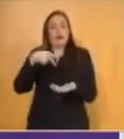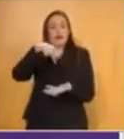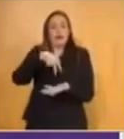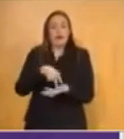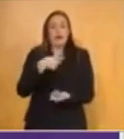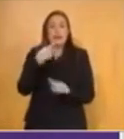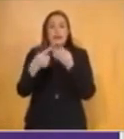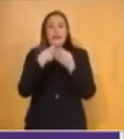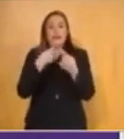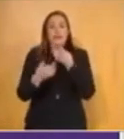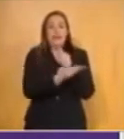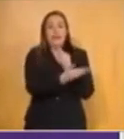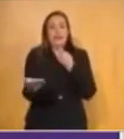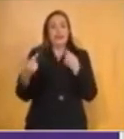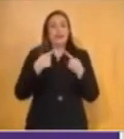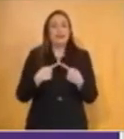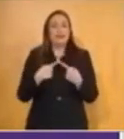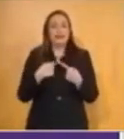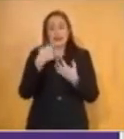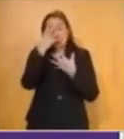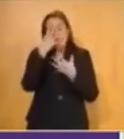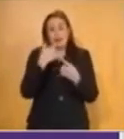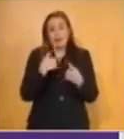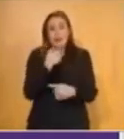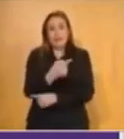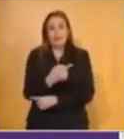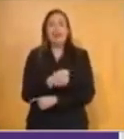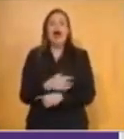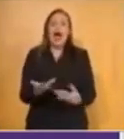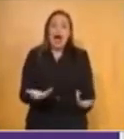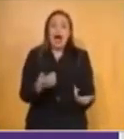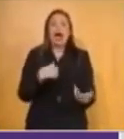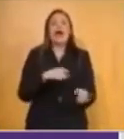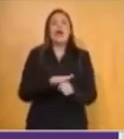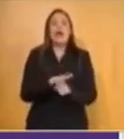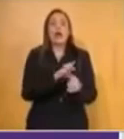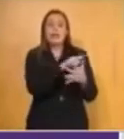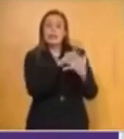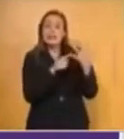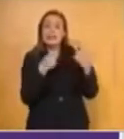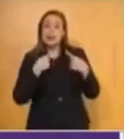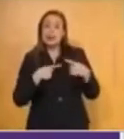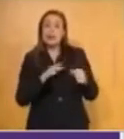una persona tímida, alguien que le avergüenza algo. Entonces, de estos personajes,